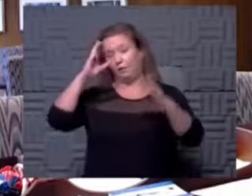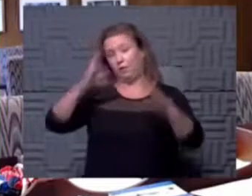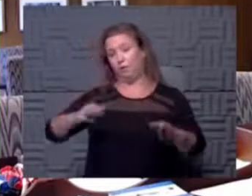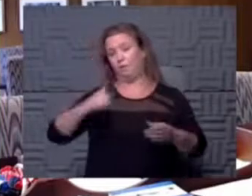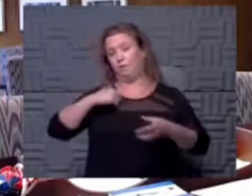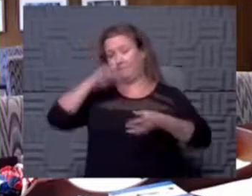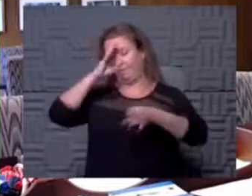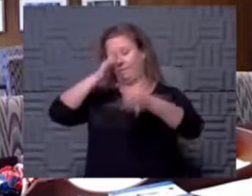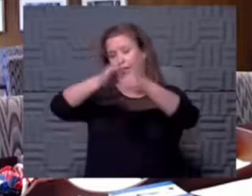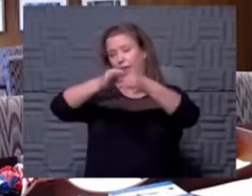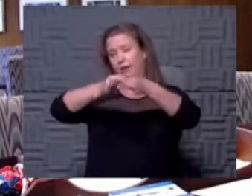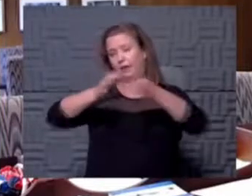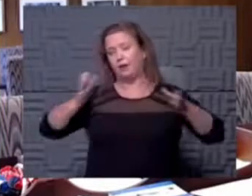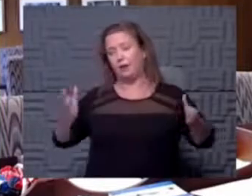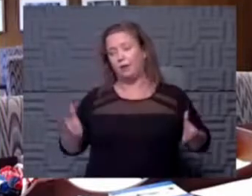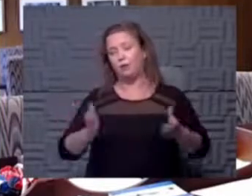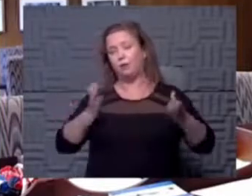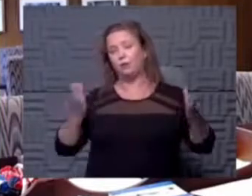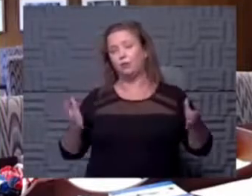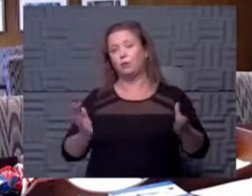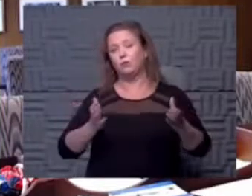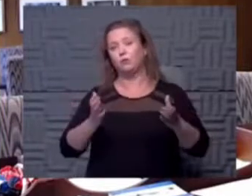faith, I would encourage you to